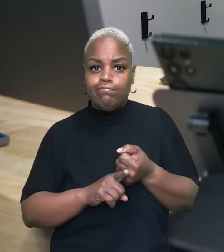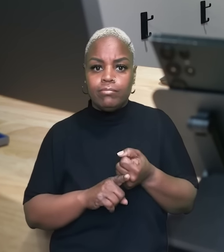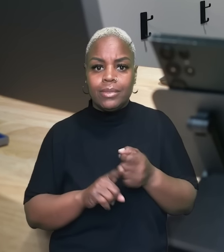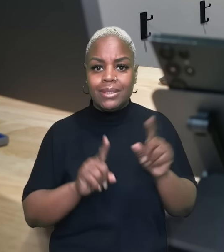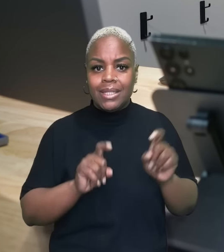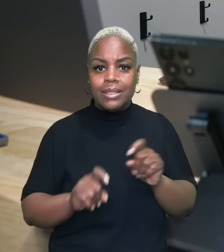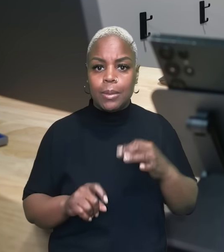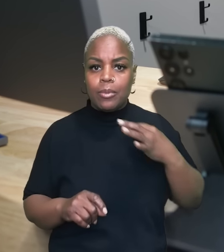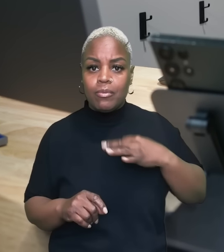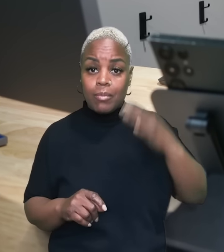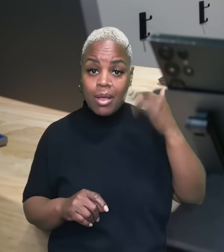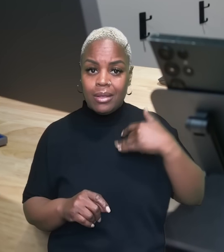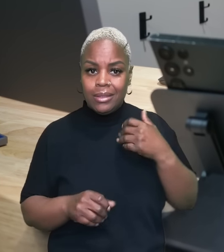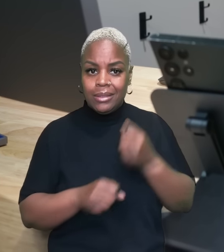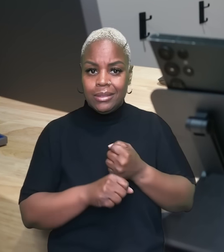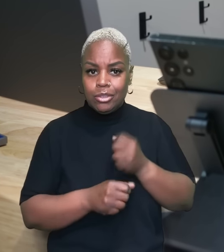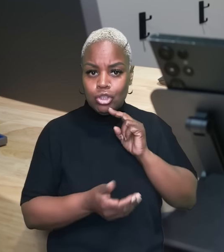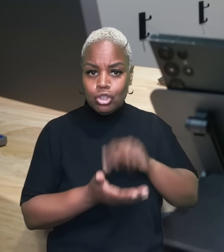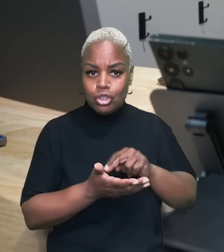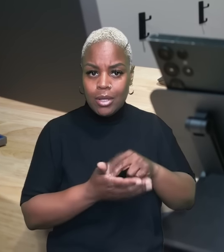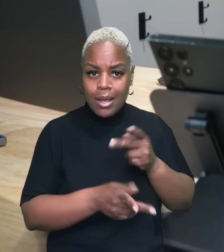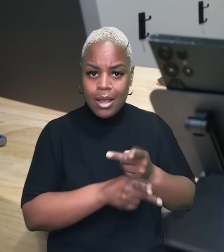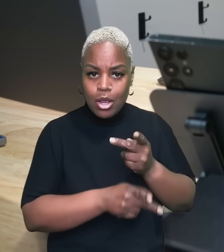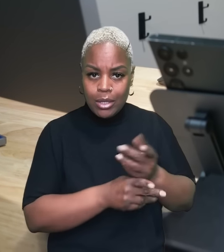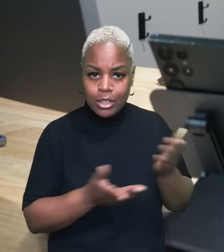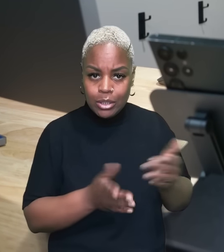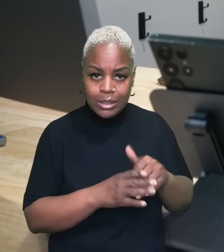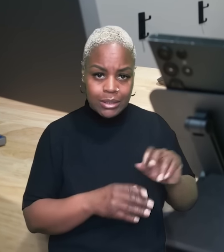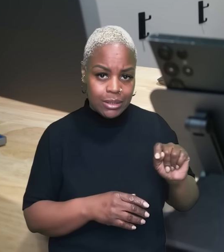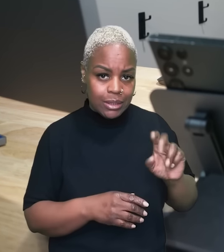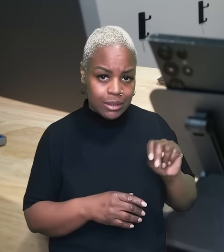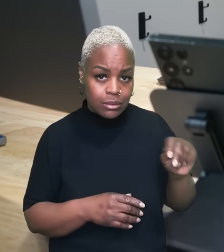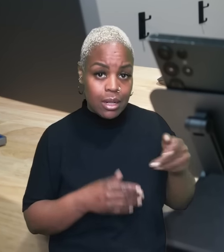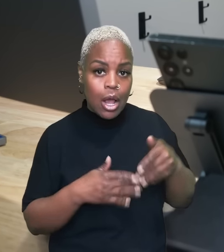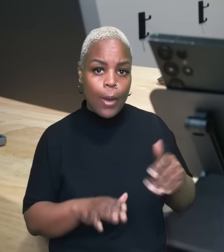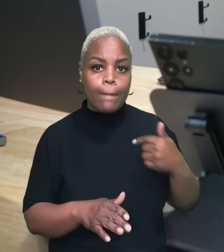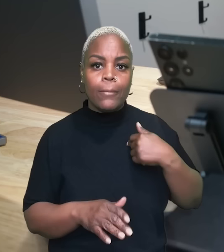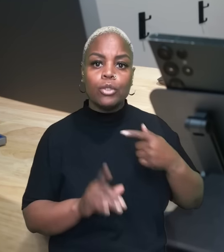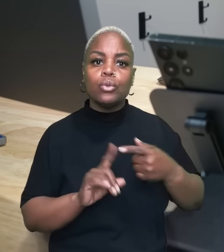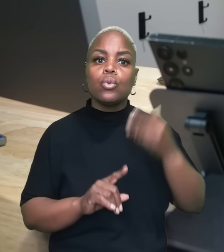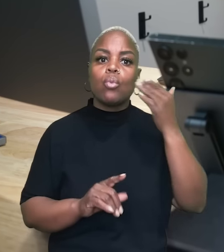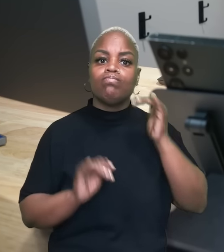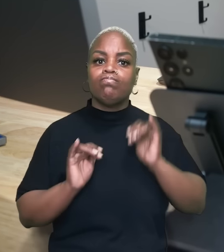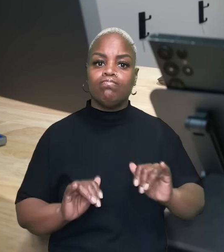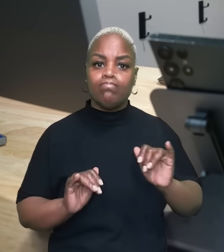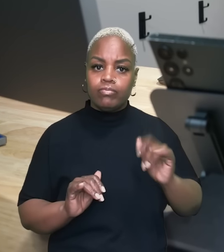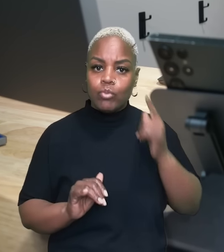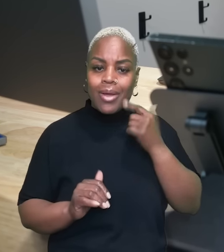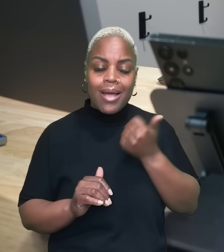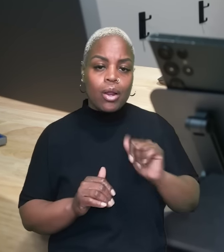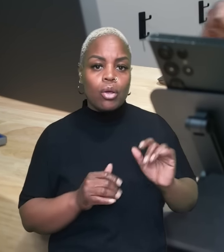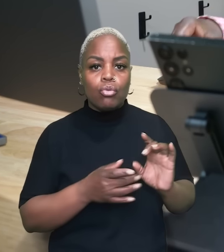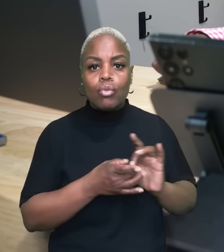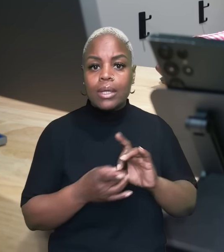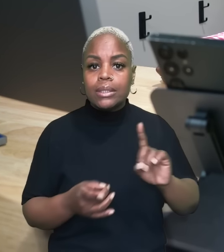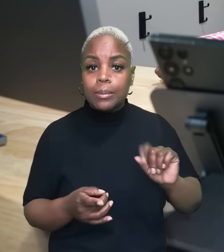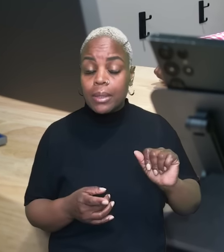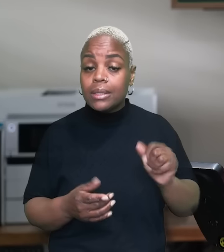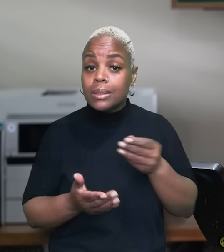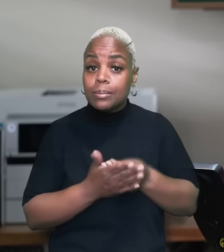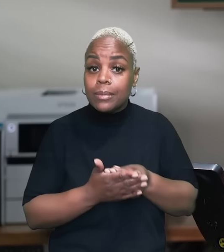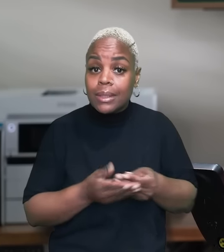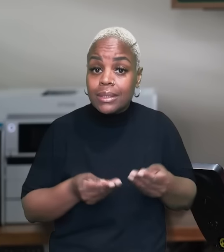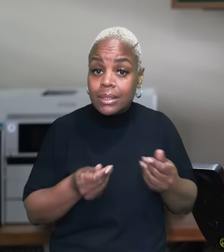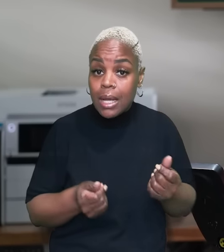benefits because I was getting nursing care here in Tennessee. That allowed me to know that I could save for any related disability expenses coming